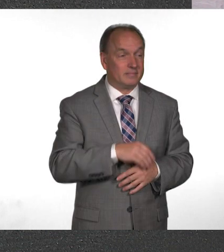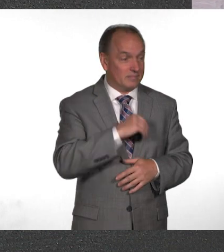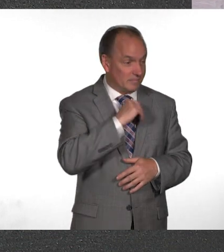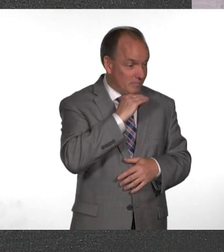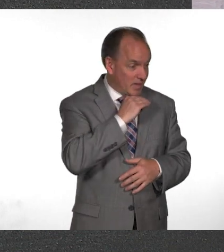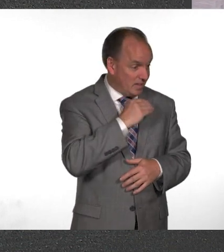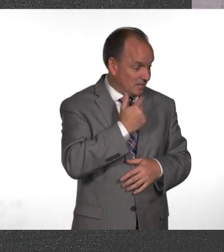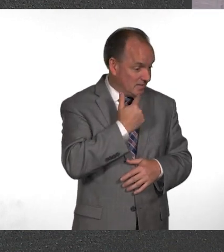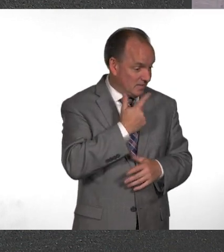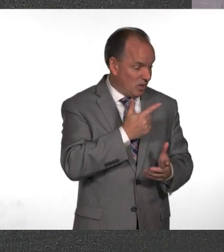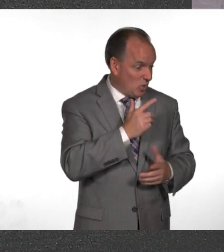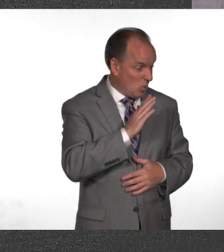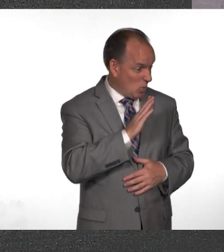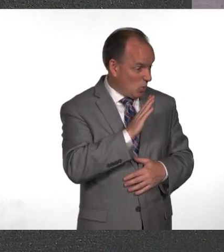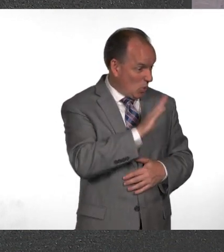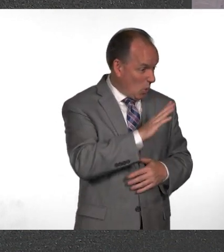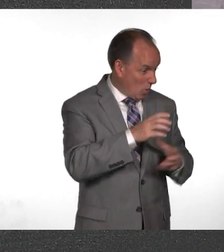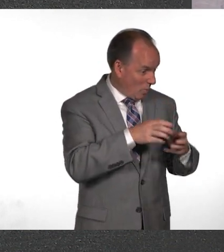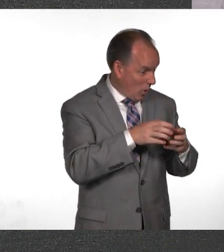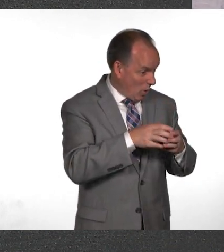That is your ball?